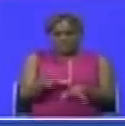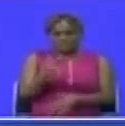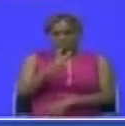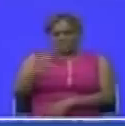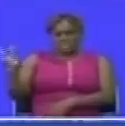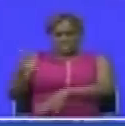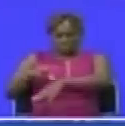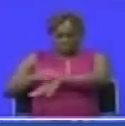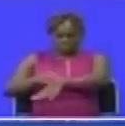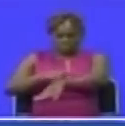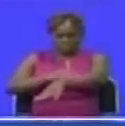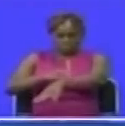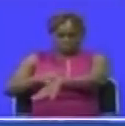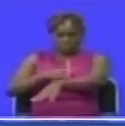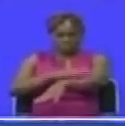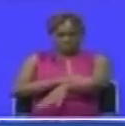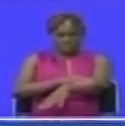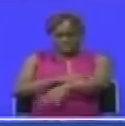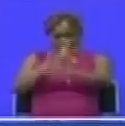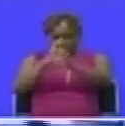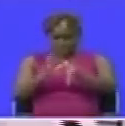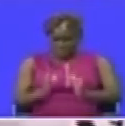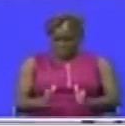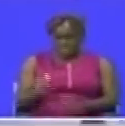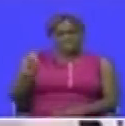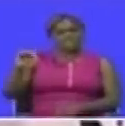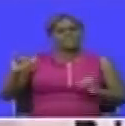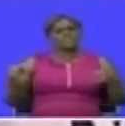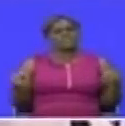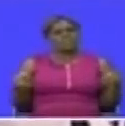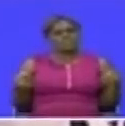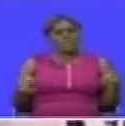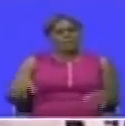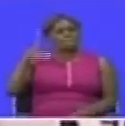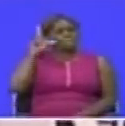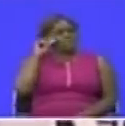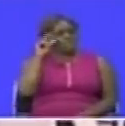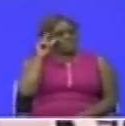therapies. Francis Ontomwa, KTN News, Mombasa.